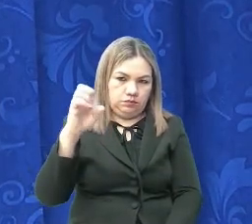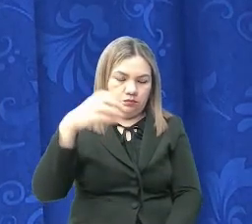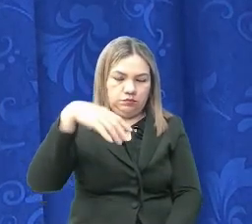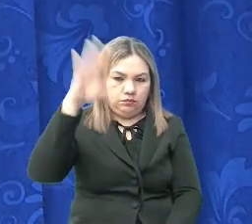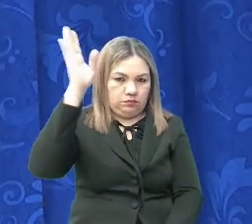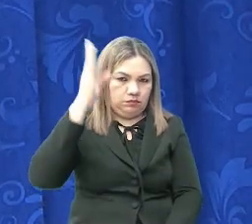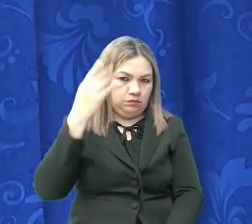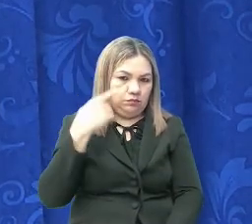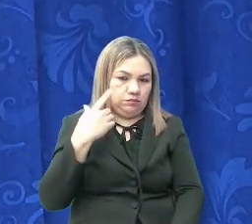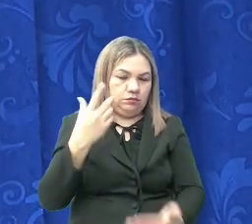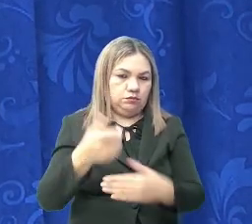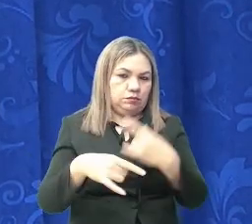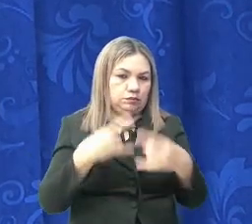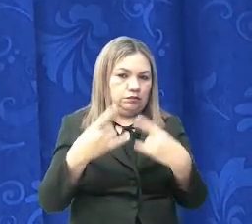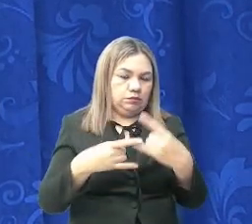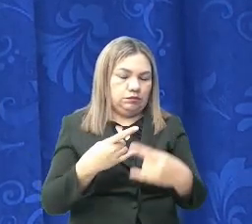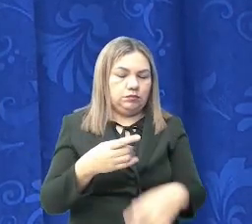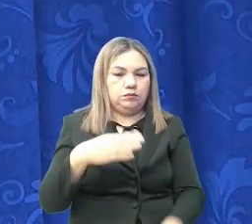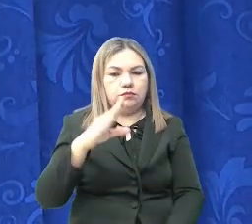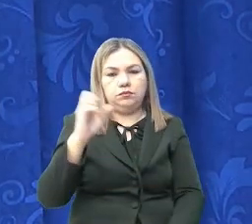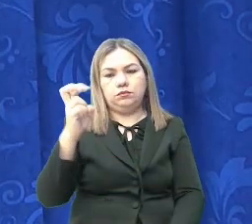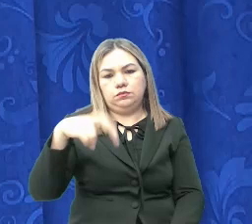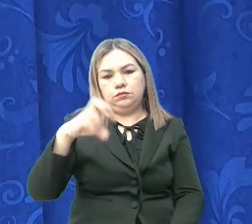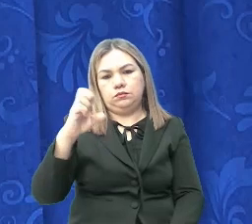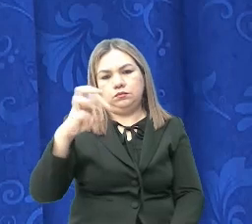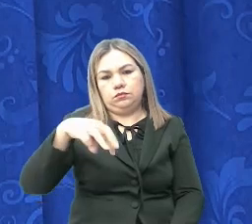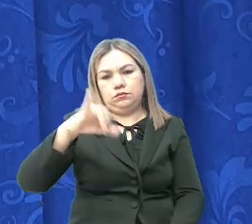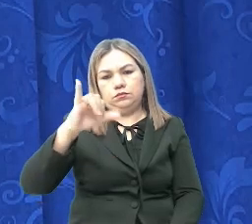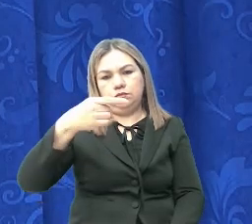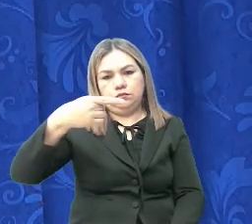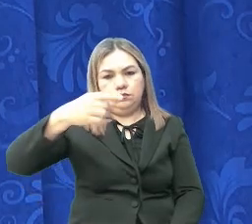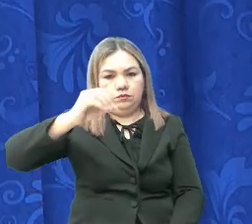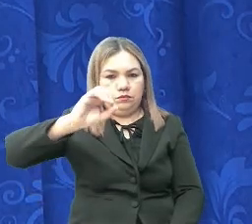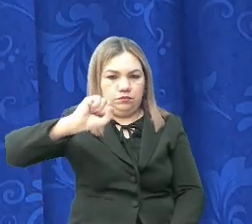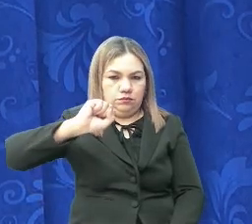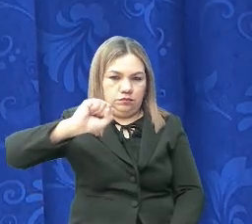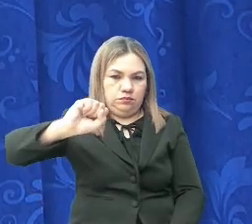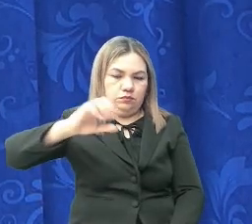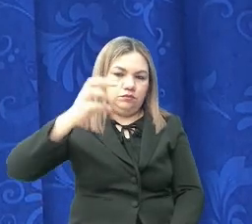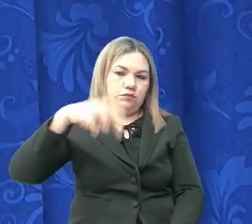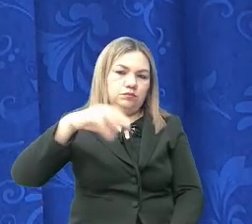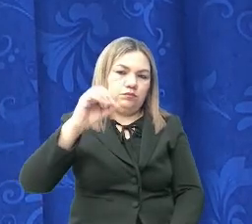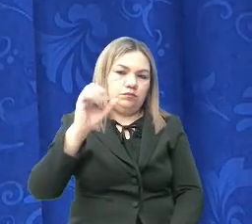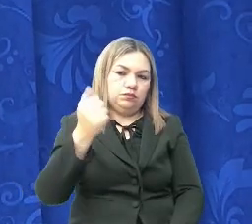given to your enemies, the Moabites, your hands.